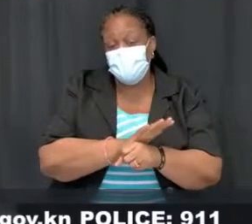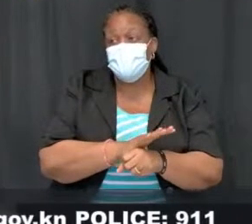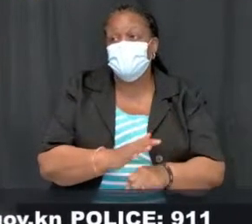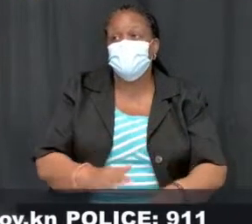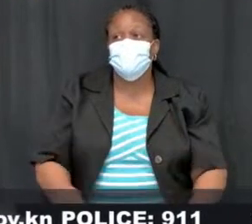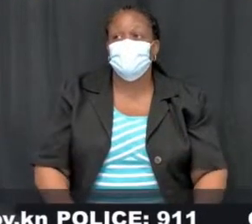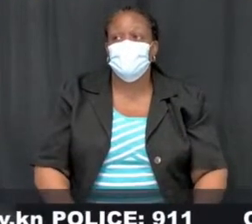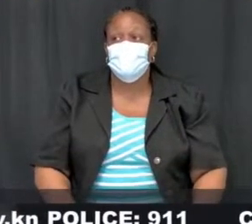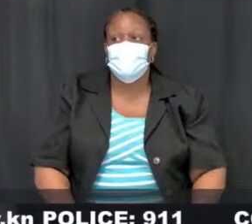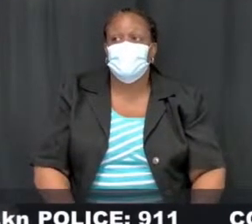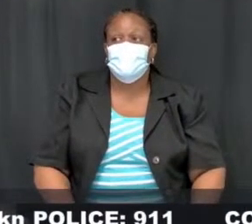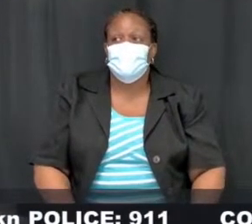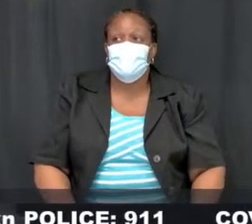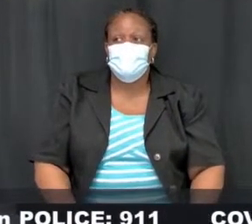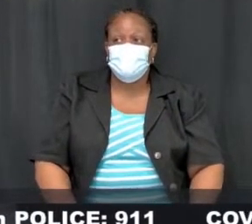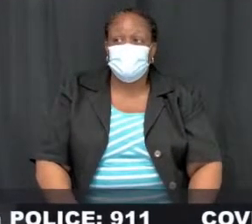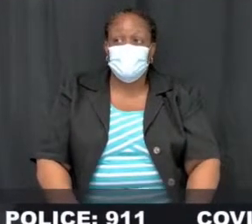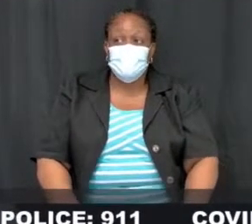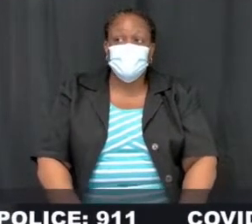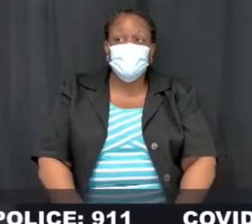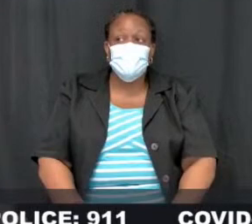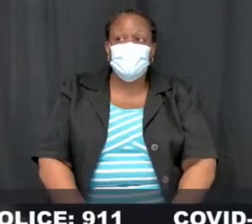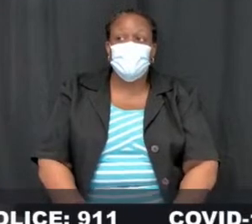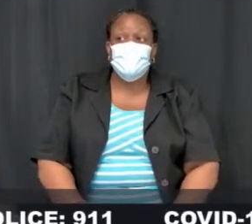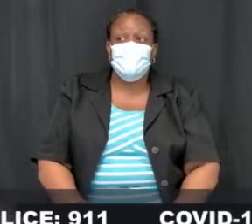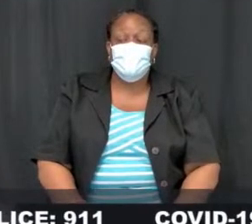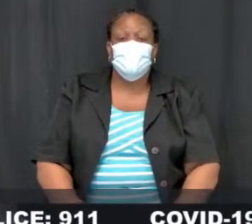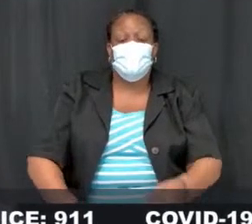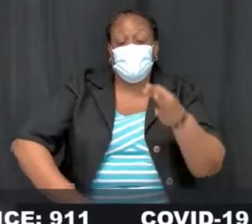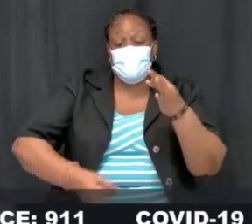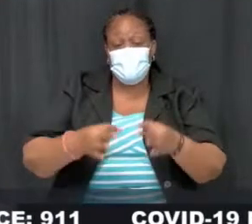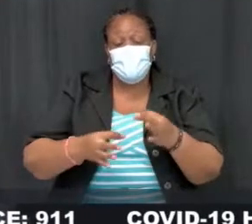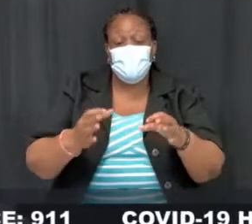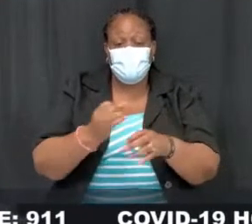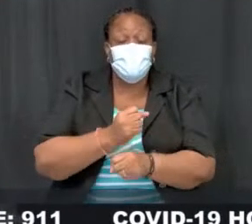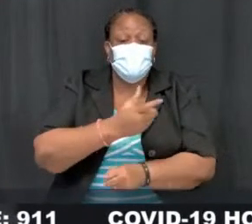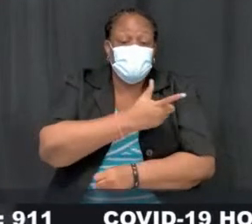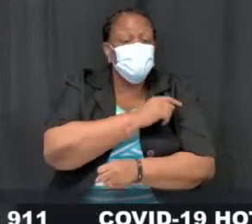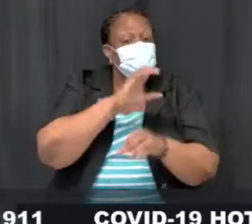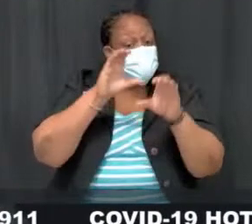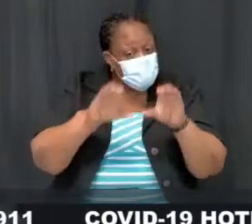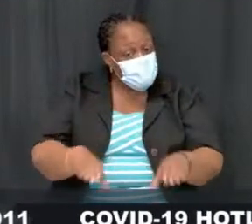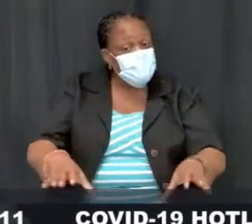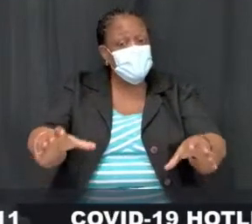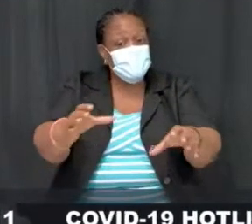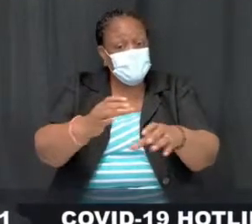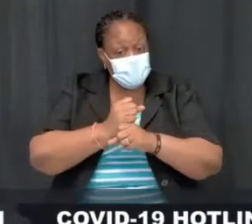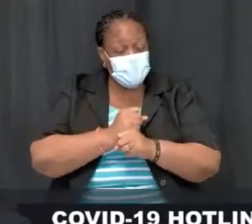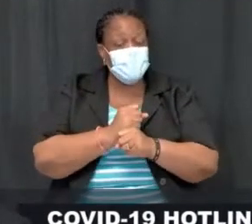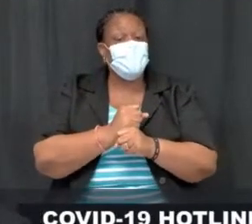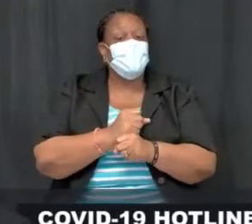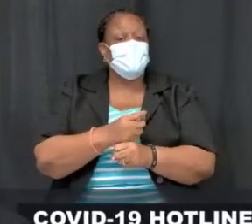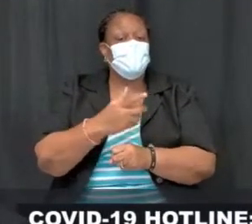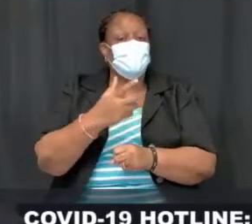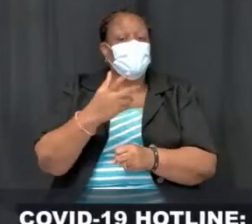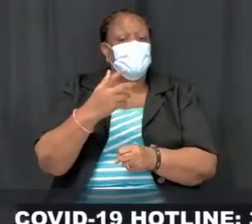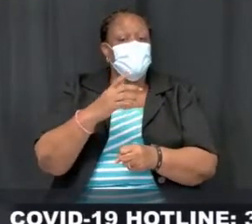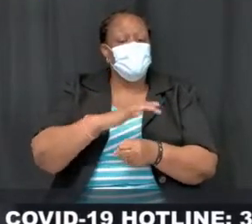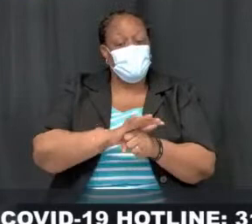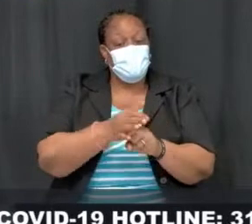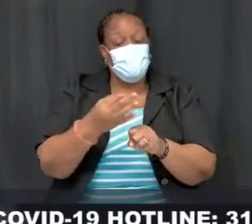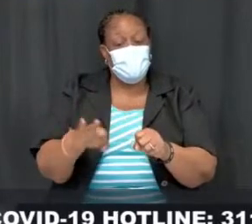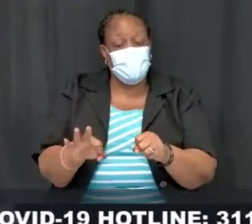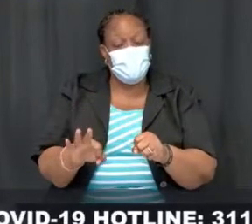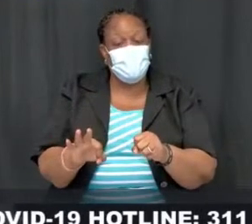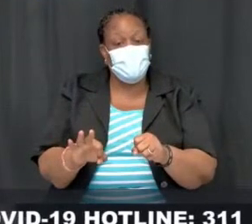if you are immunized, that you can become infected and spread the Delta